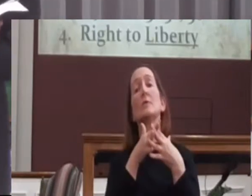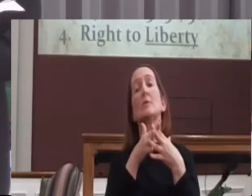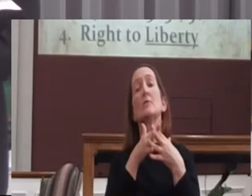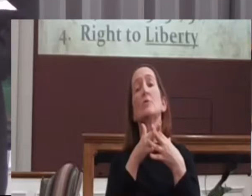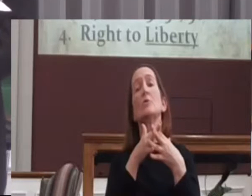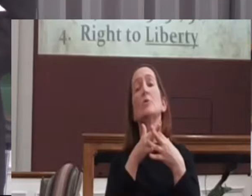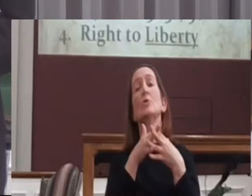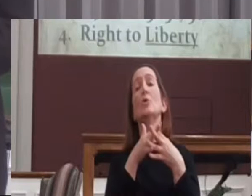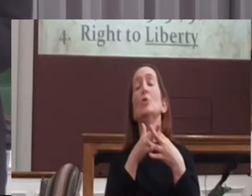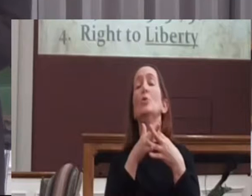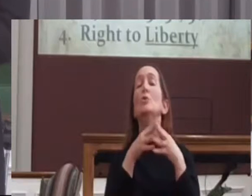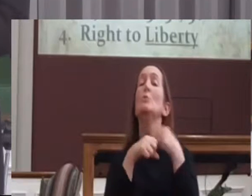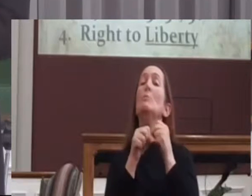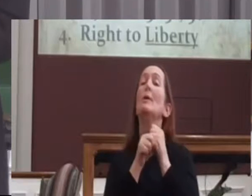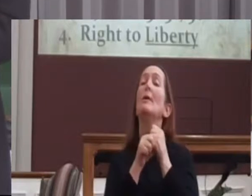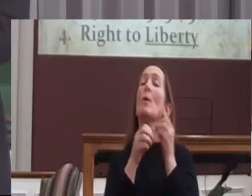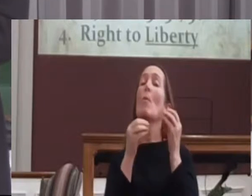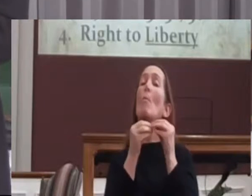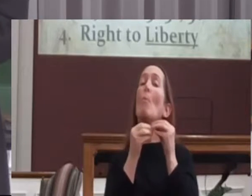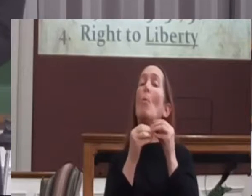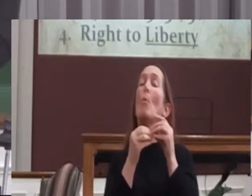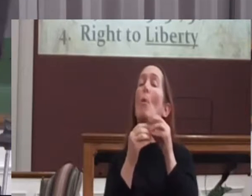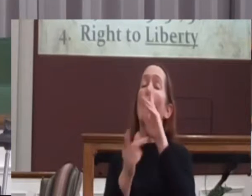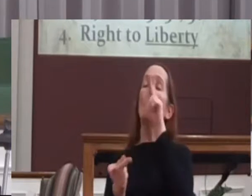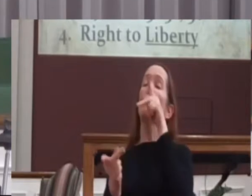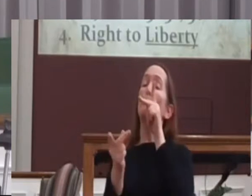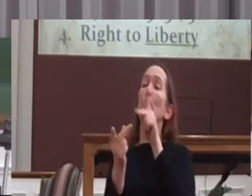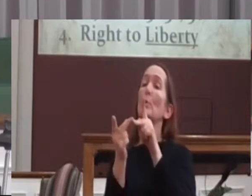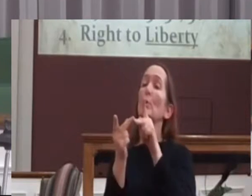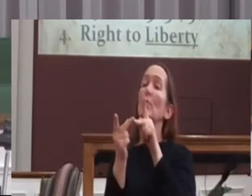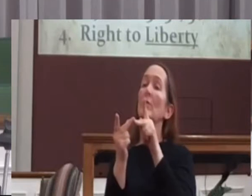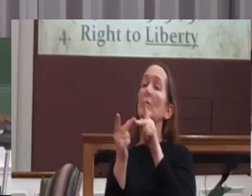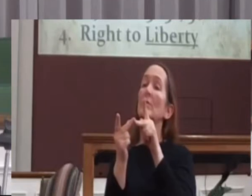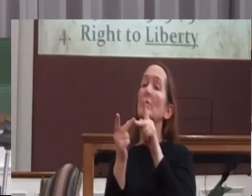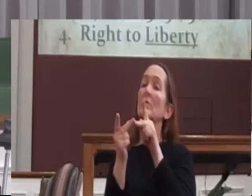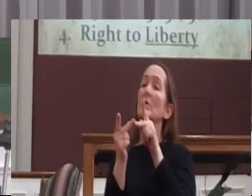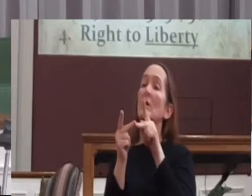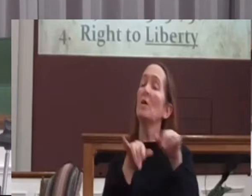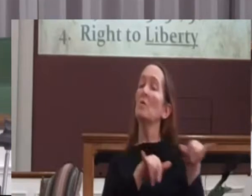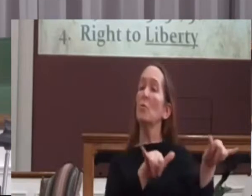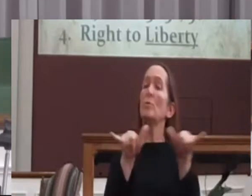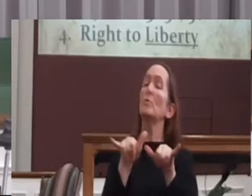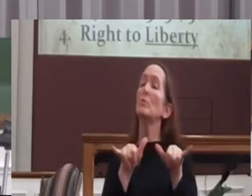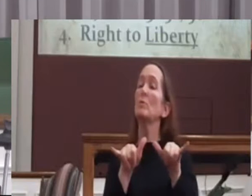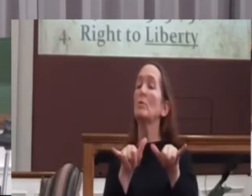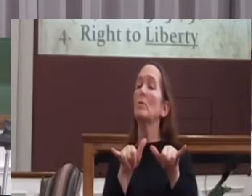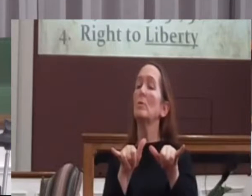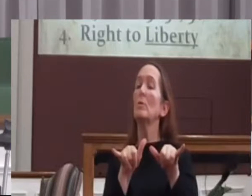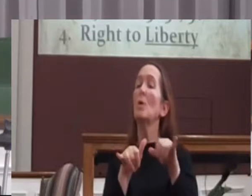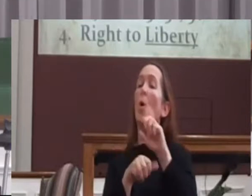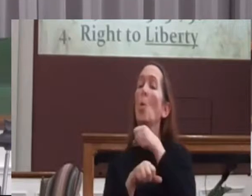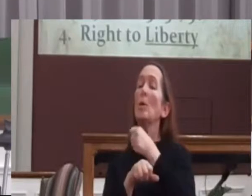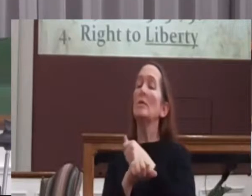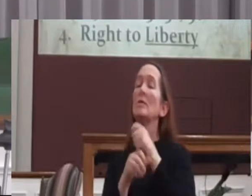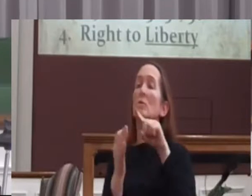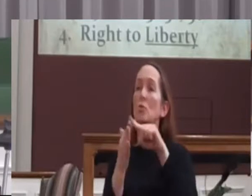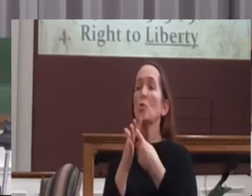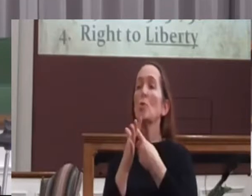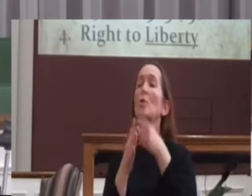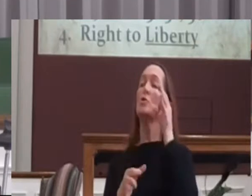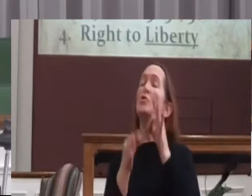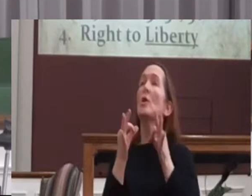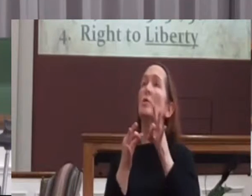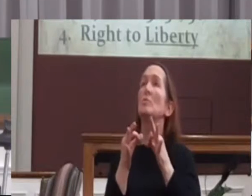United States, in order to form a more perfect union, establish justice, ensure domestic